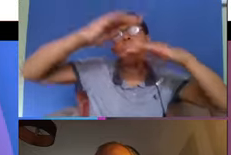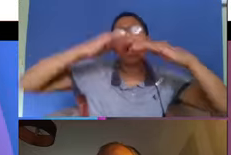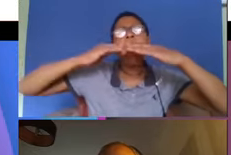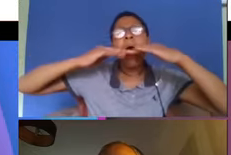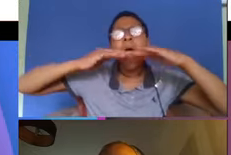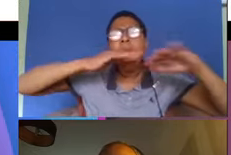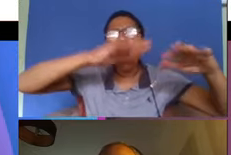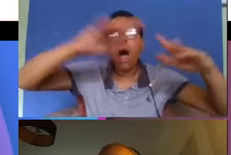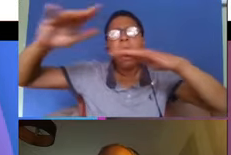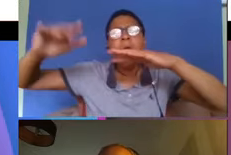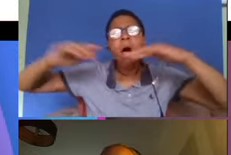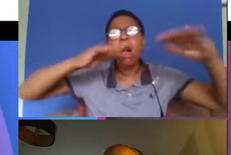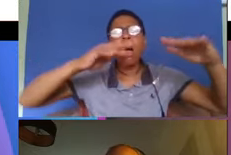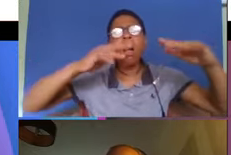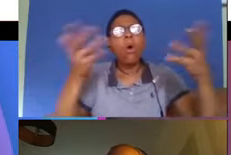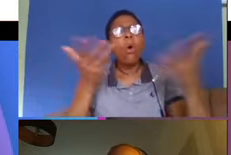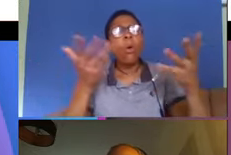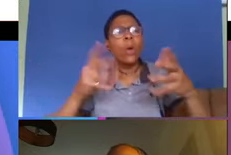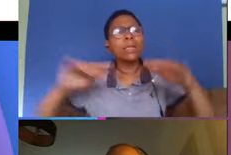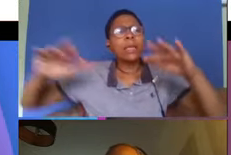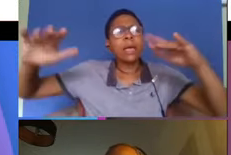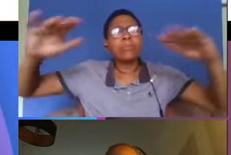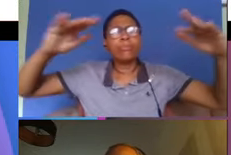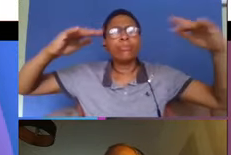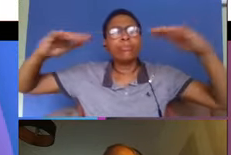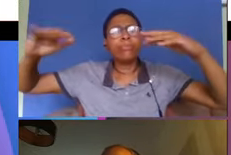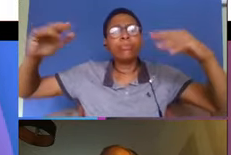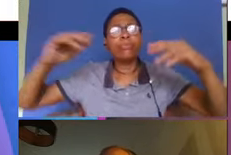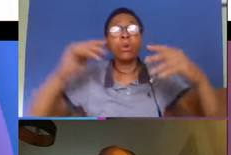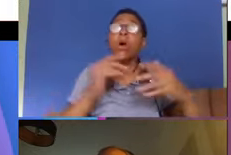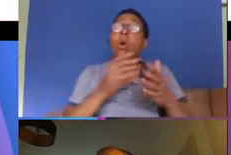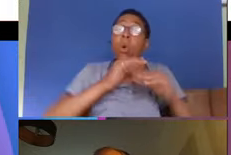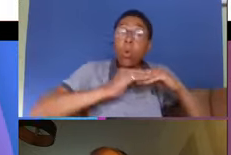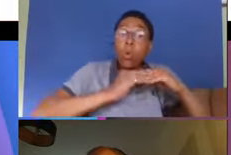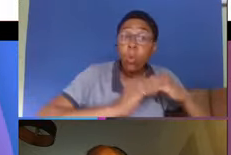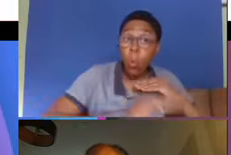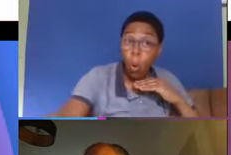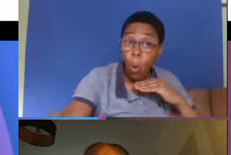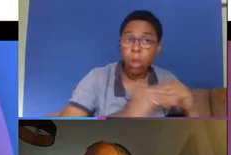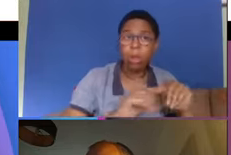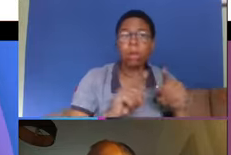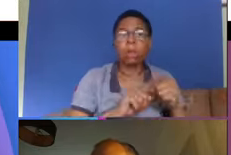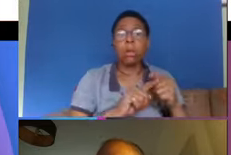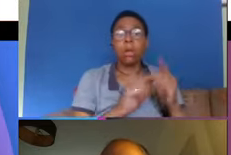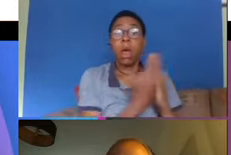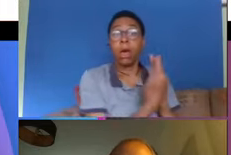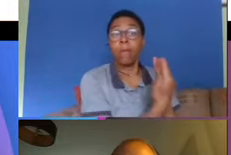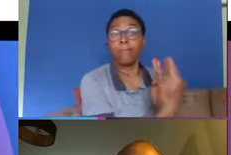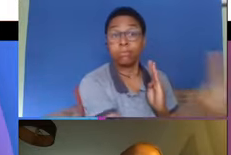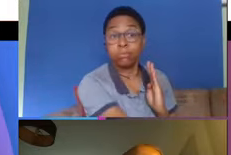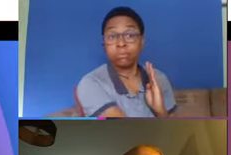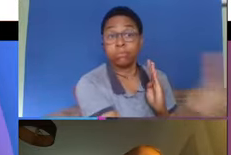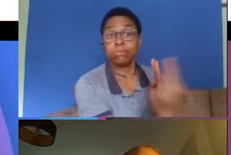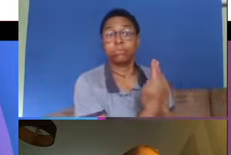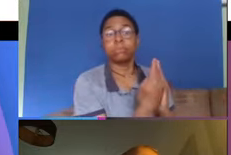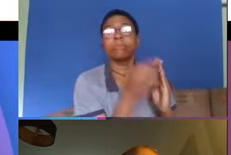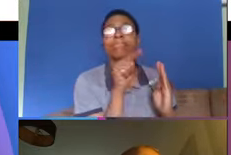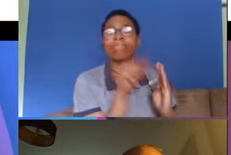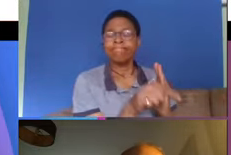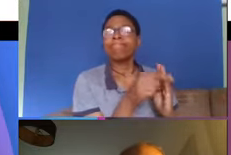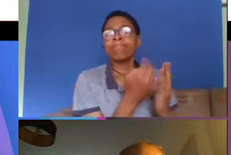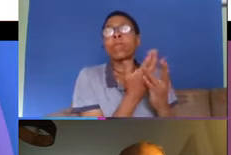focused on. Interestingly, the wall and the floor cause is friction with the airflow, and that